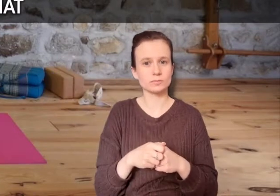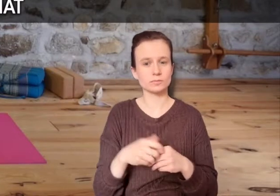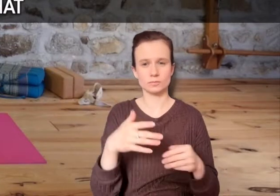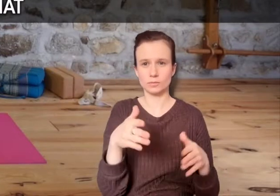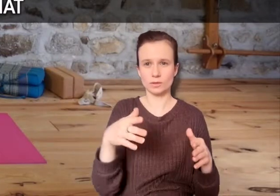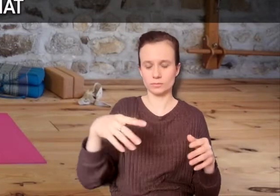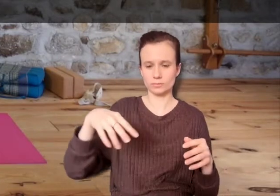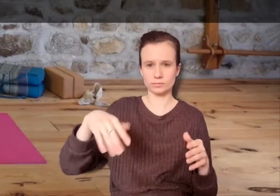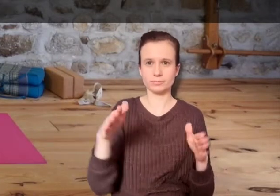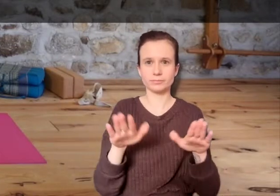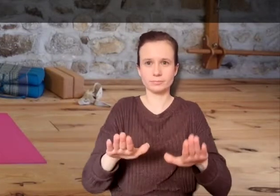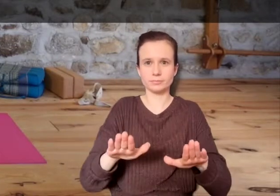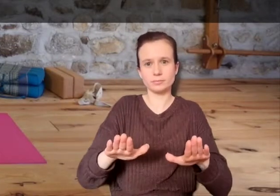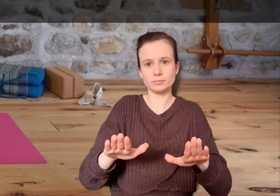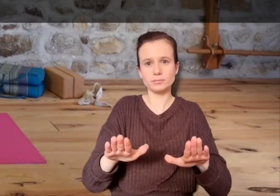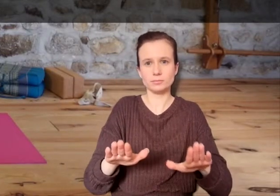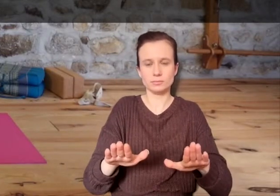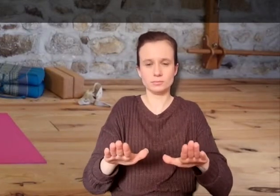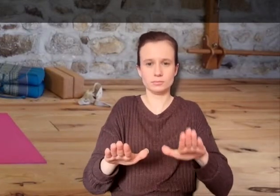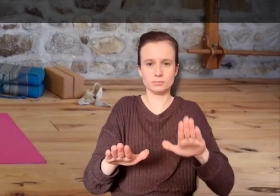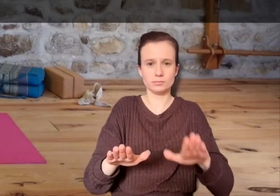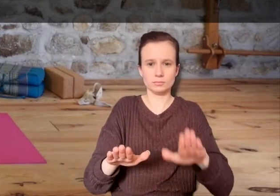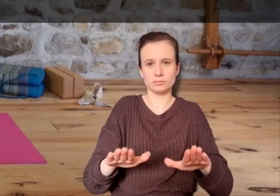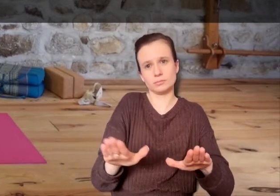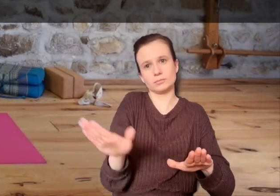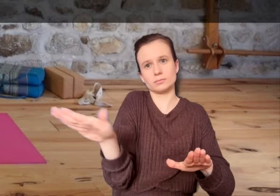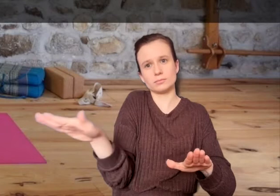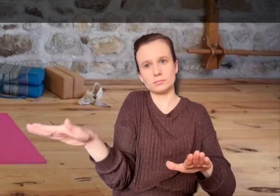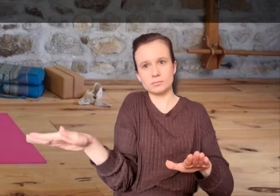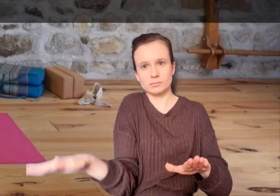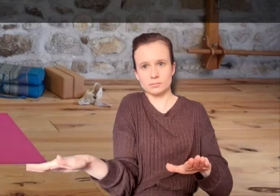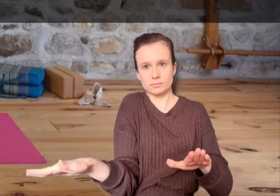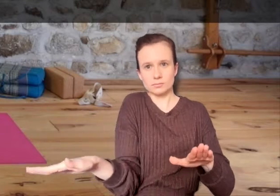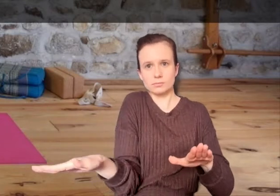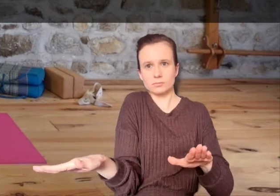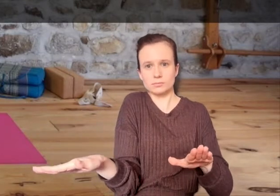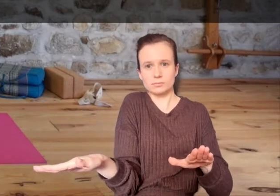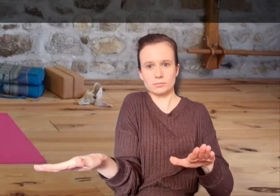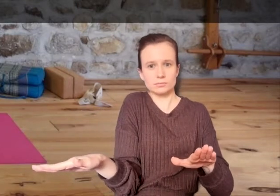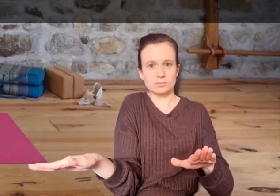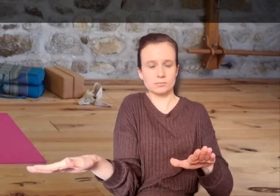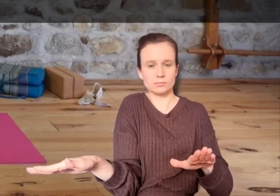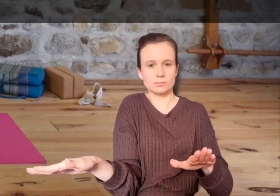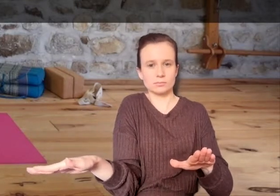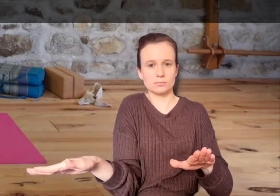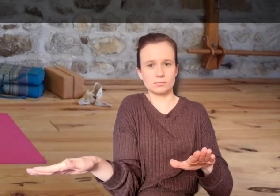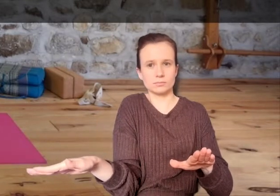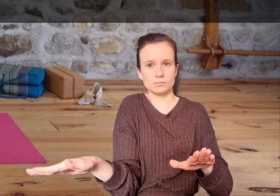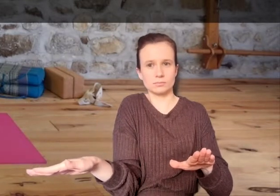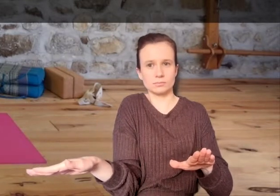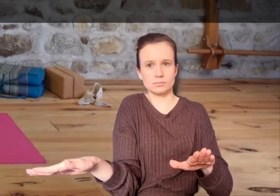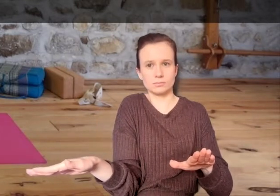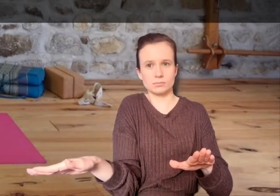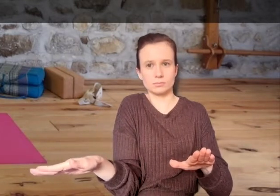up. You want to keep that left leg parallel or perpendicular to the mat. Right leg is